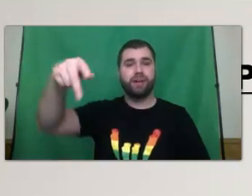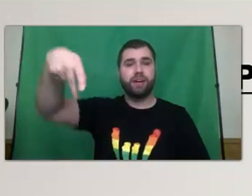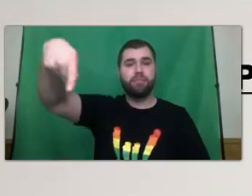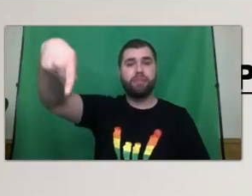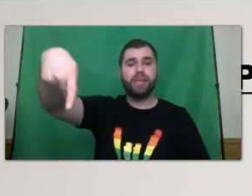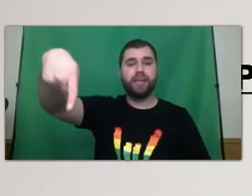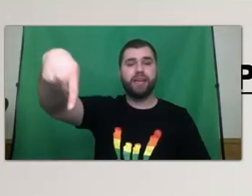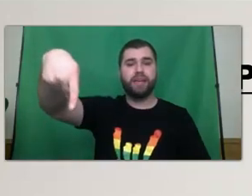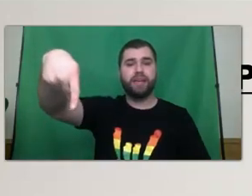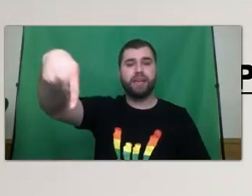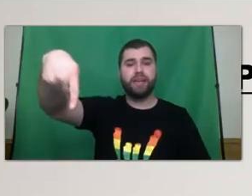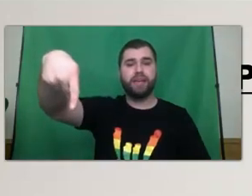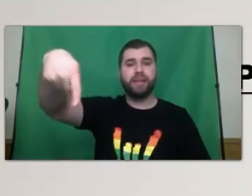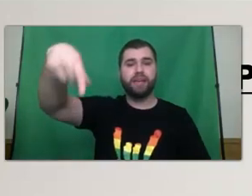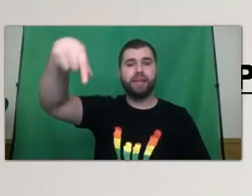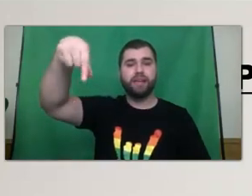P,